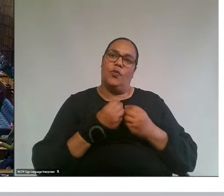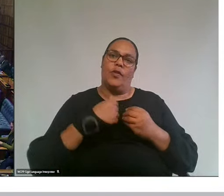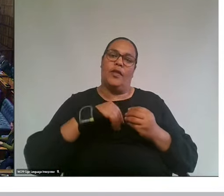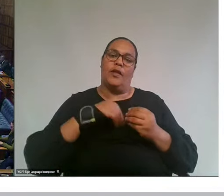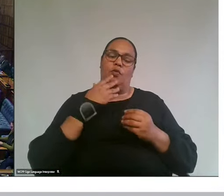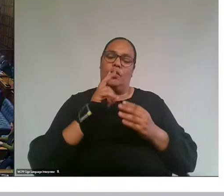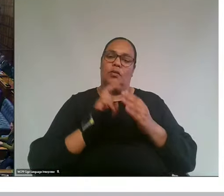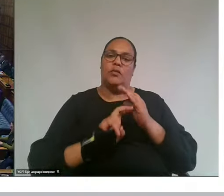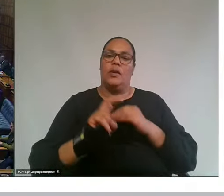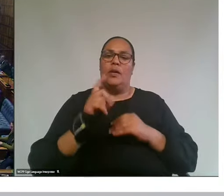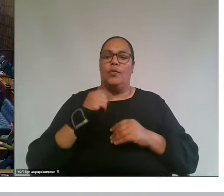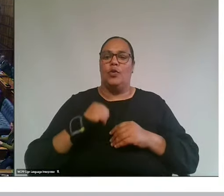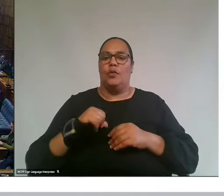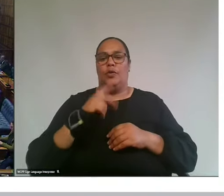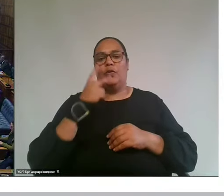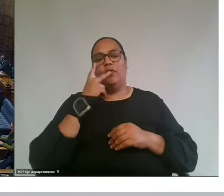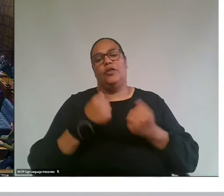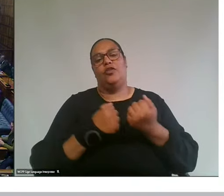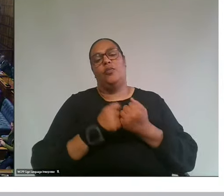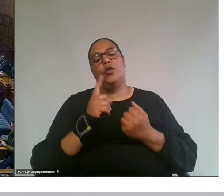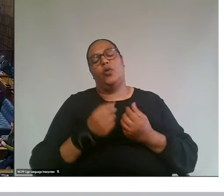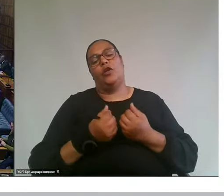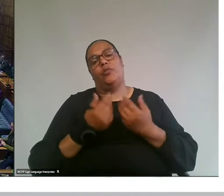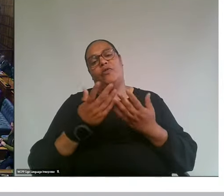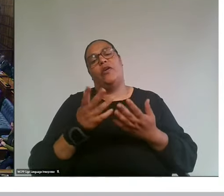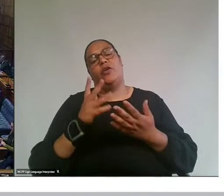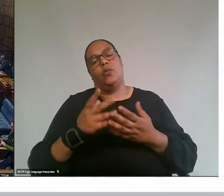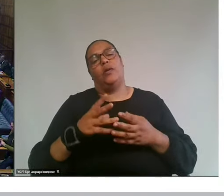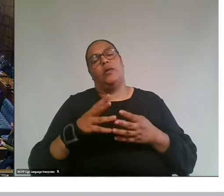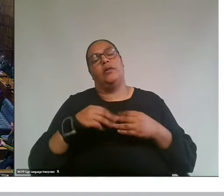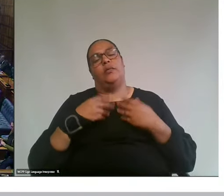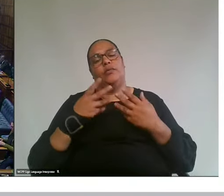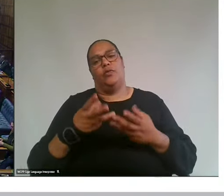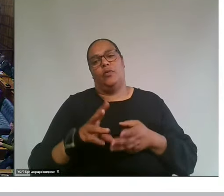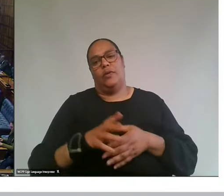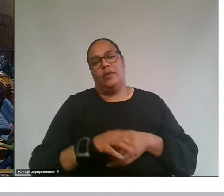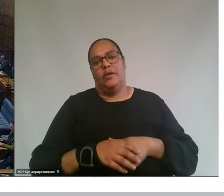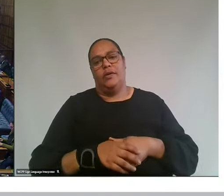see what sort of support you you can provide we'll take you up on